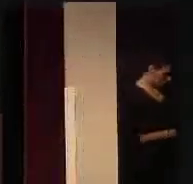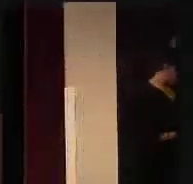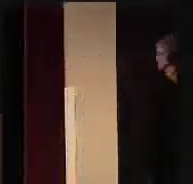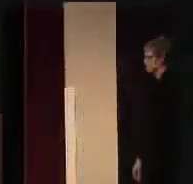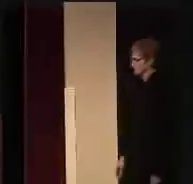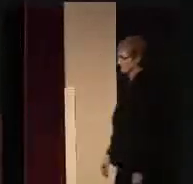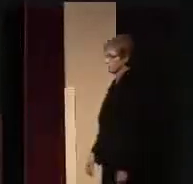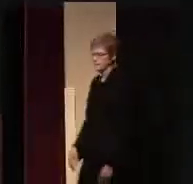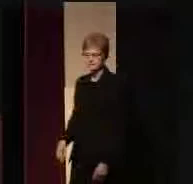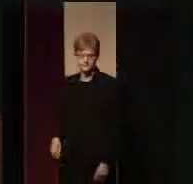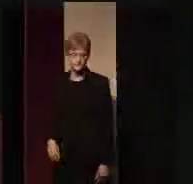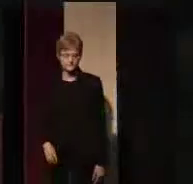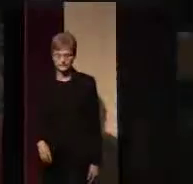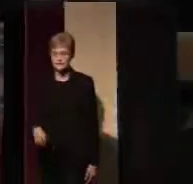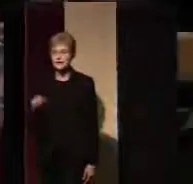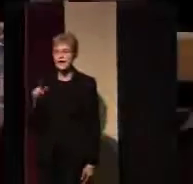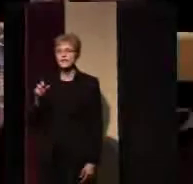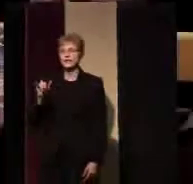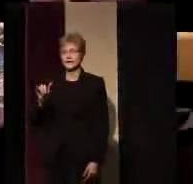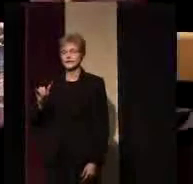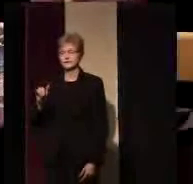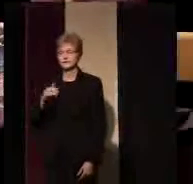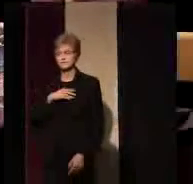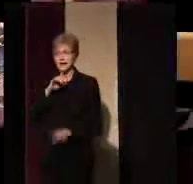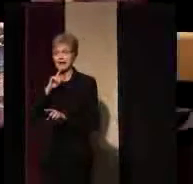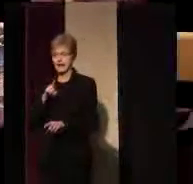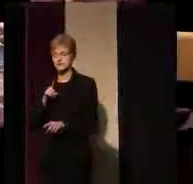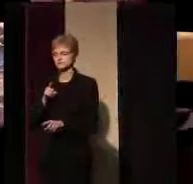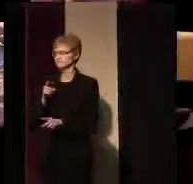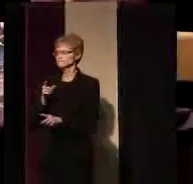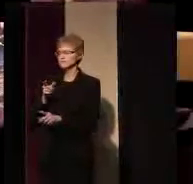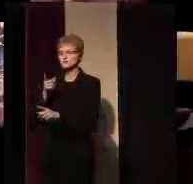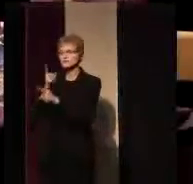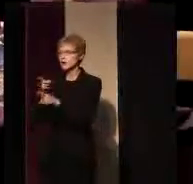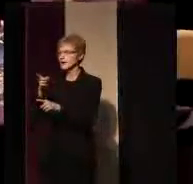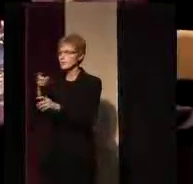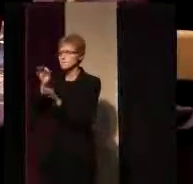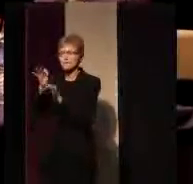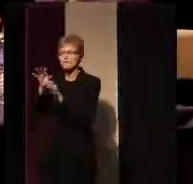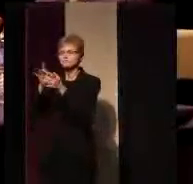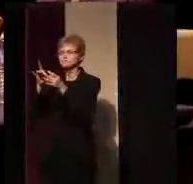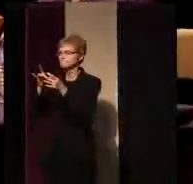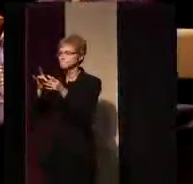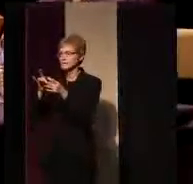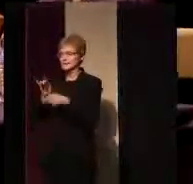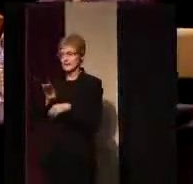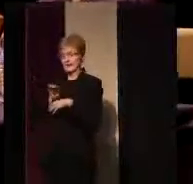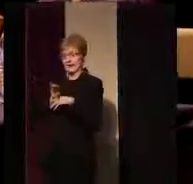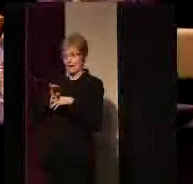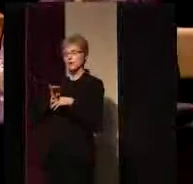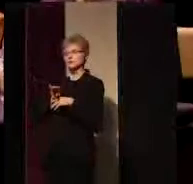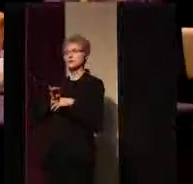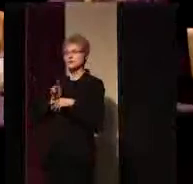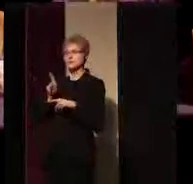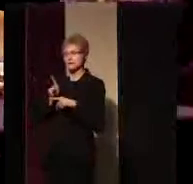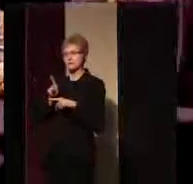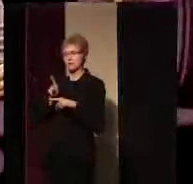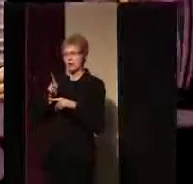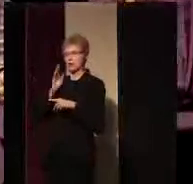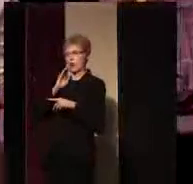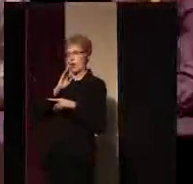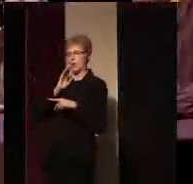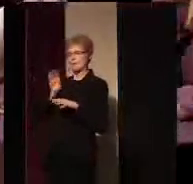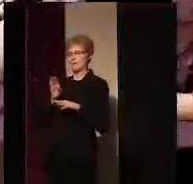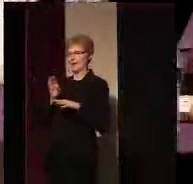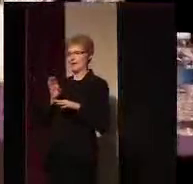Anthony, how about you? I think very quickly, I think you just stated it perfectly. cameras make people behave differently. So